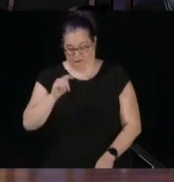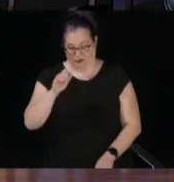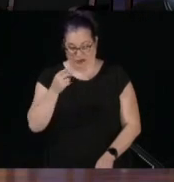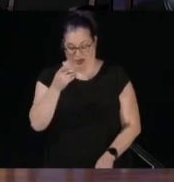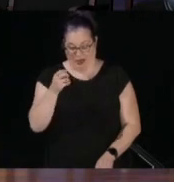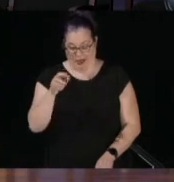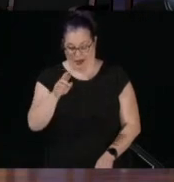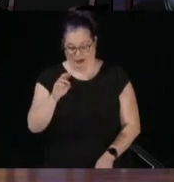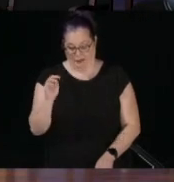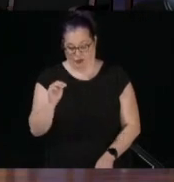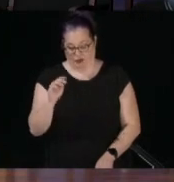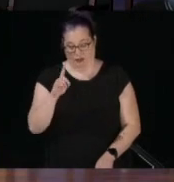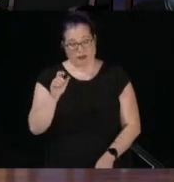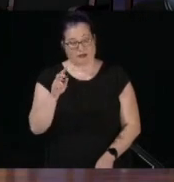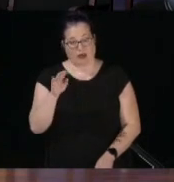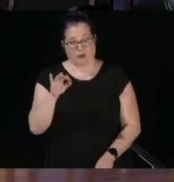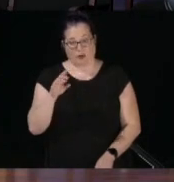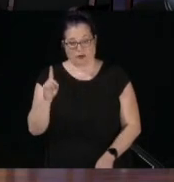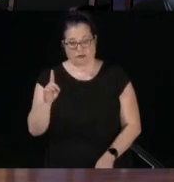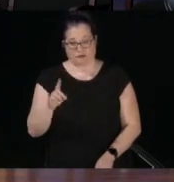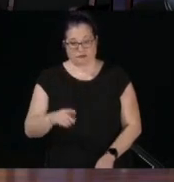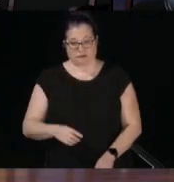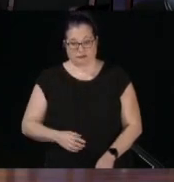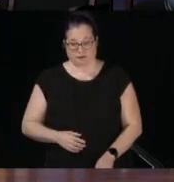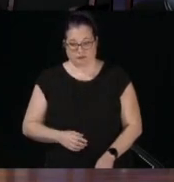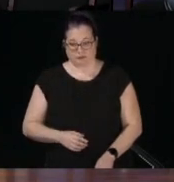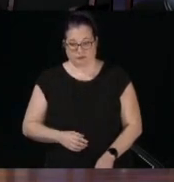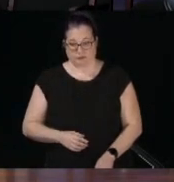Taher Murtaza Dawood.